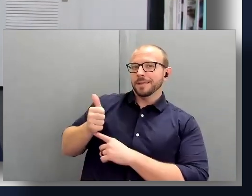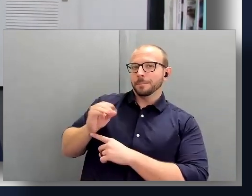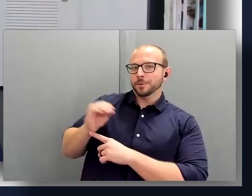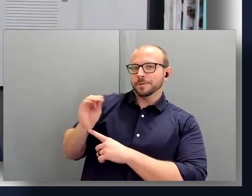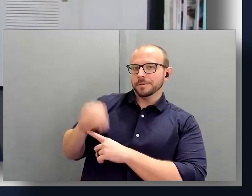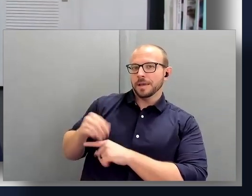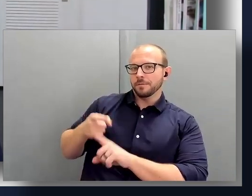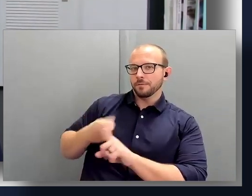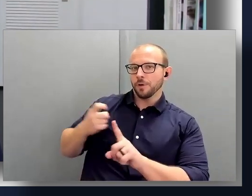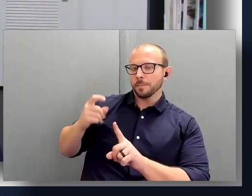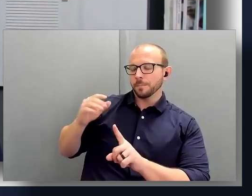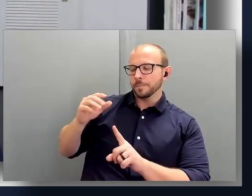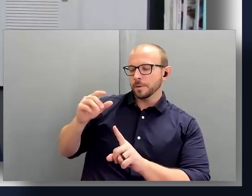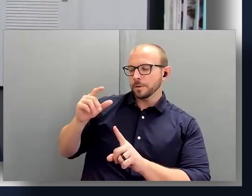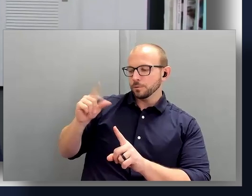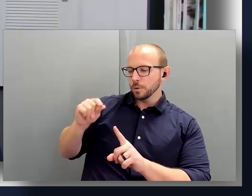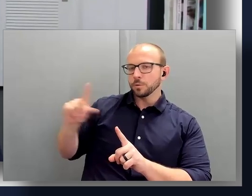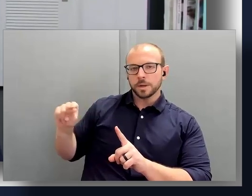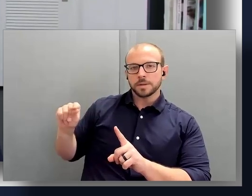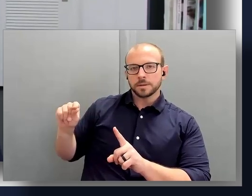10% in